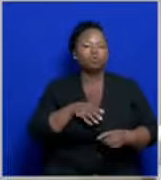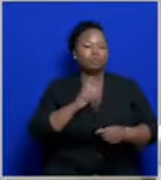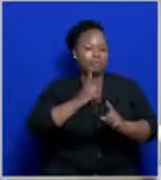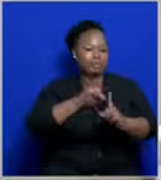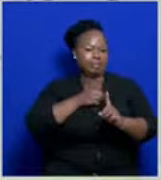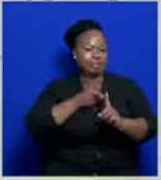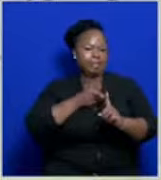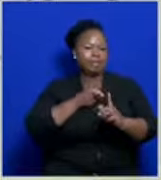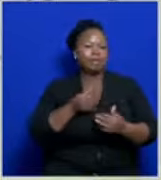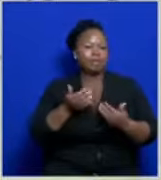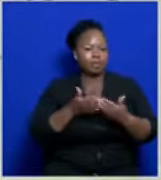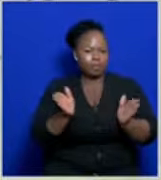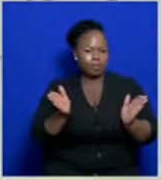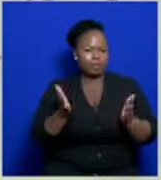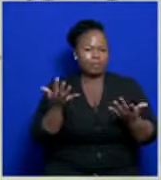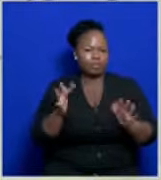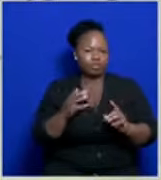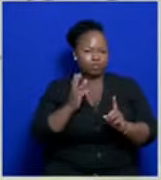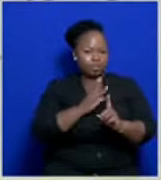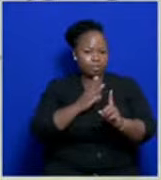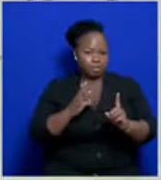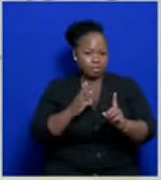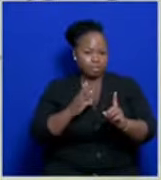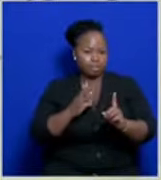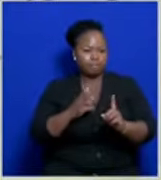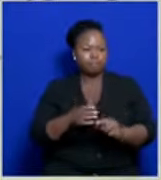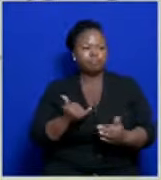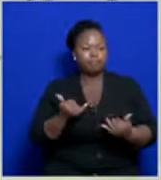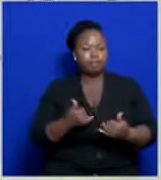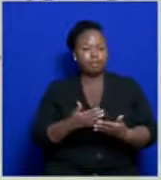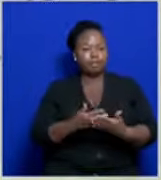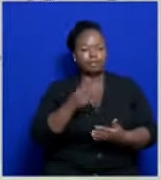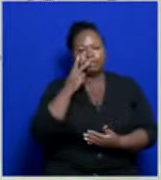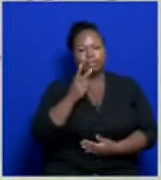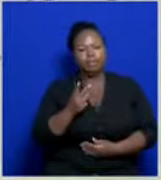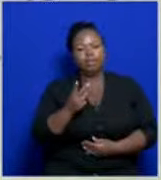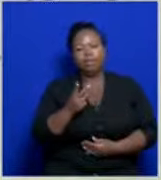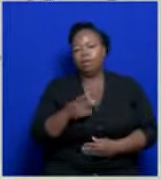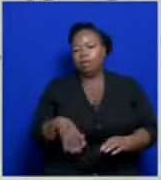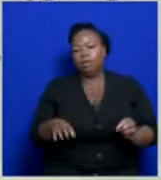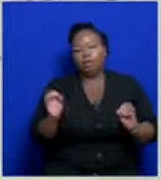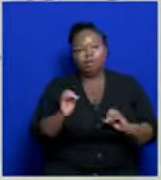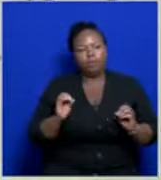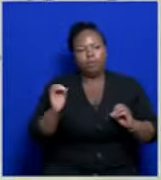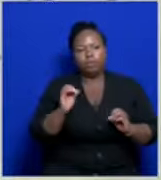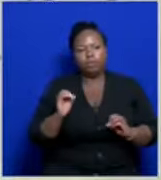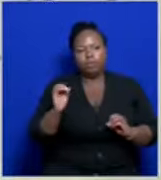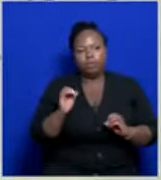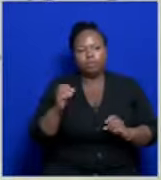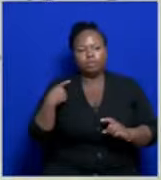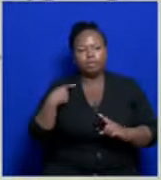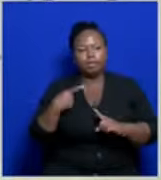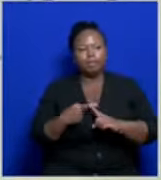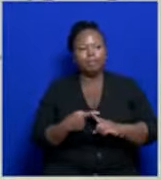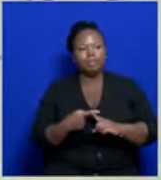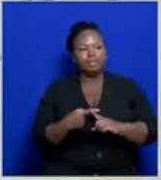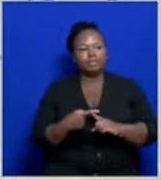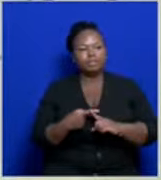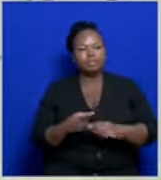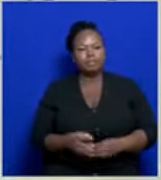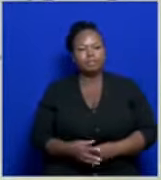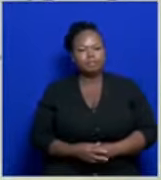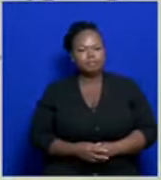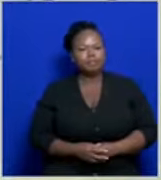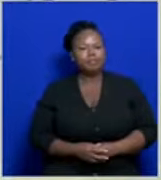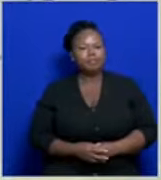and I can say nothing has been done, even though have received it. The only thing that